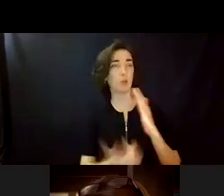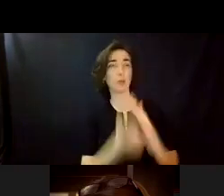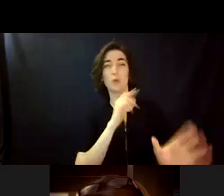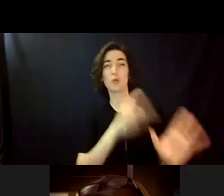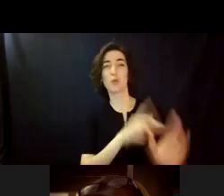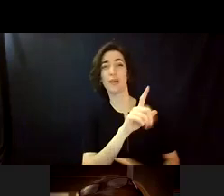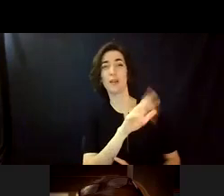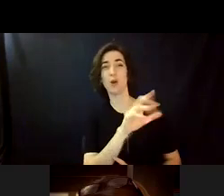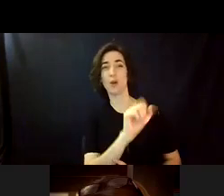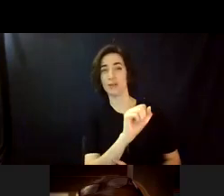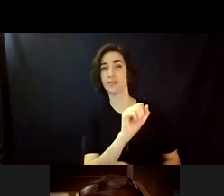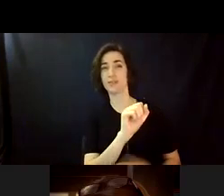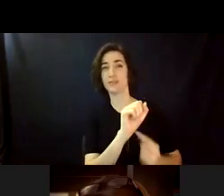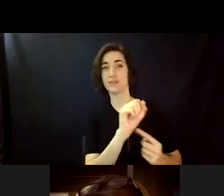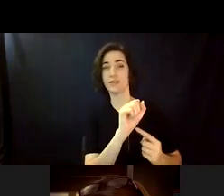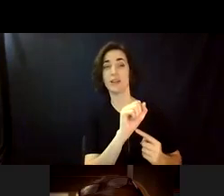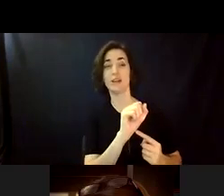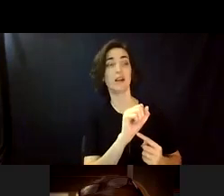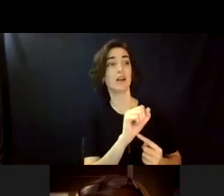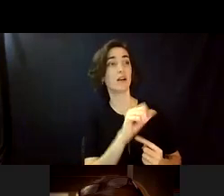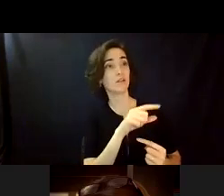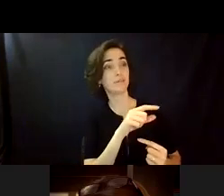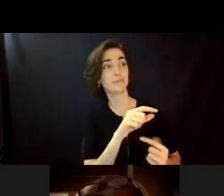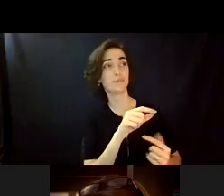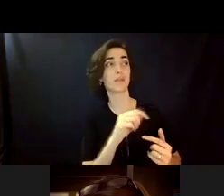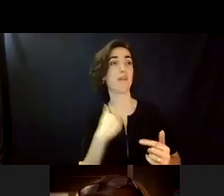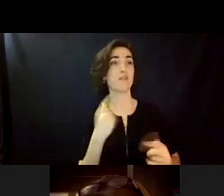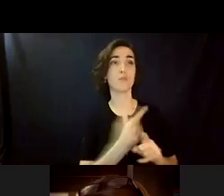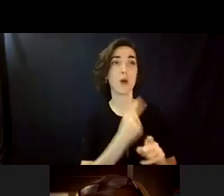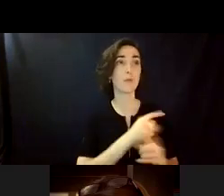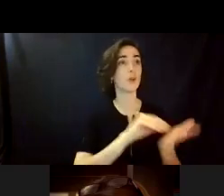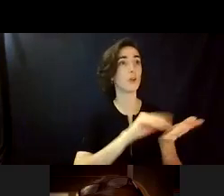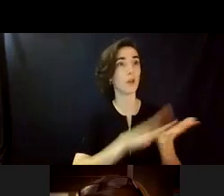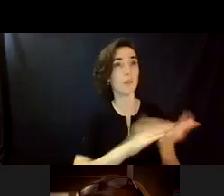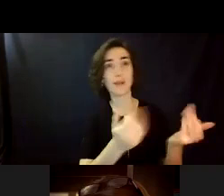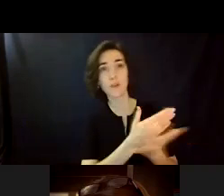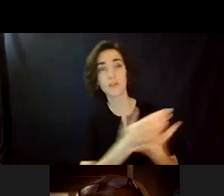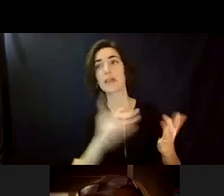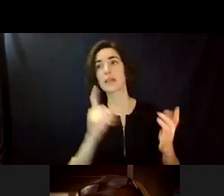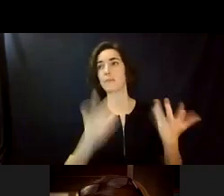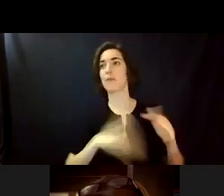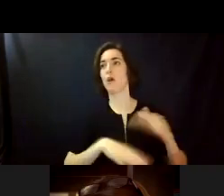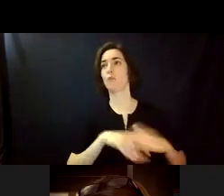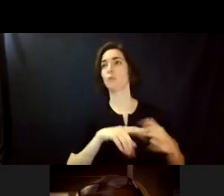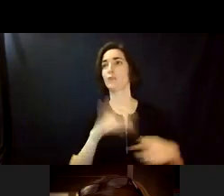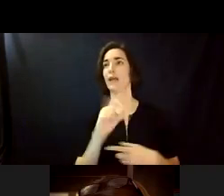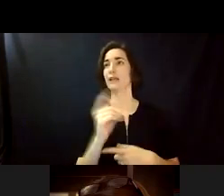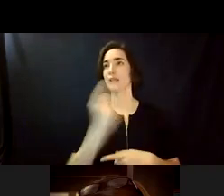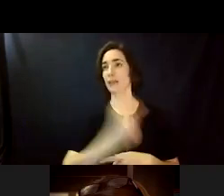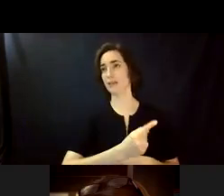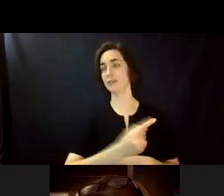take as much as 90 days to have all the proper documentation secured. And we want to be sure